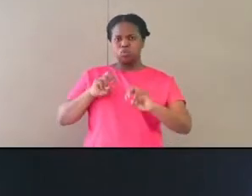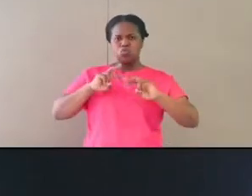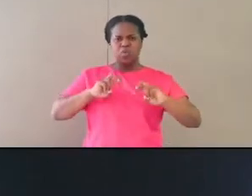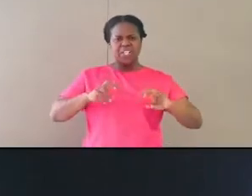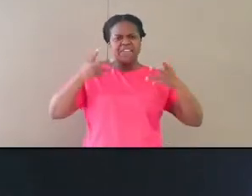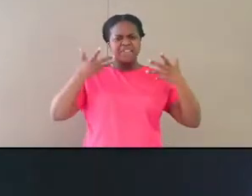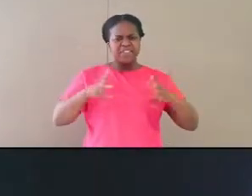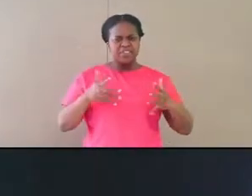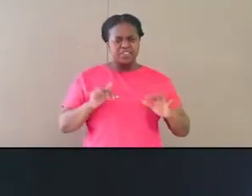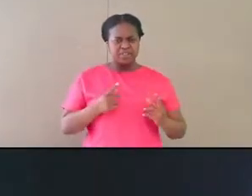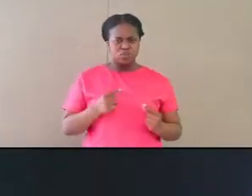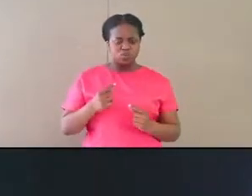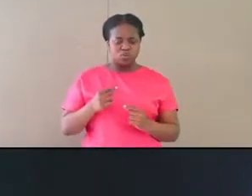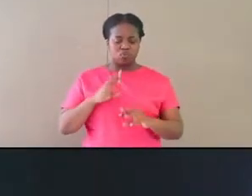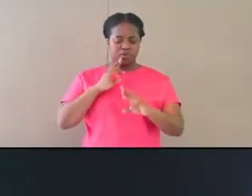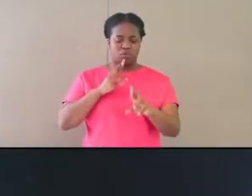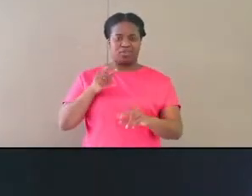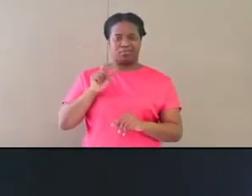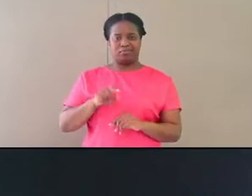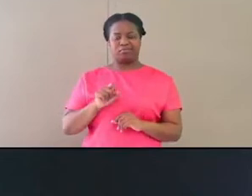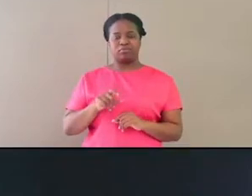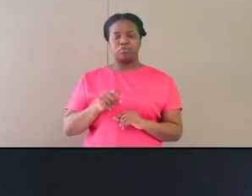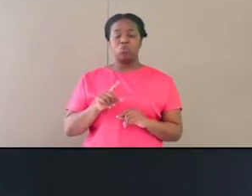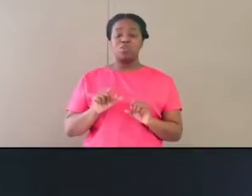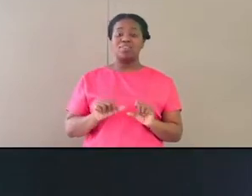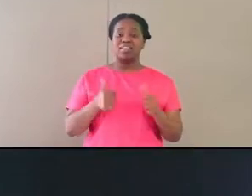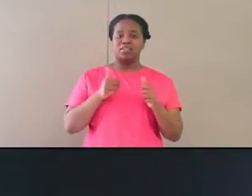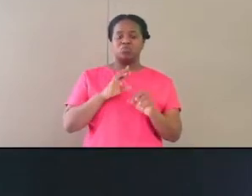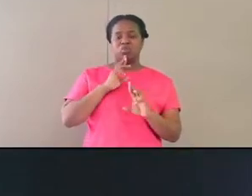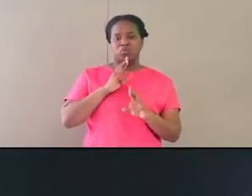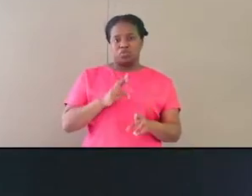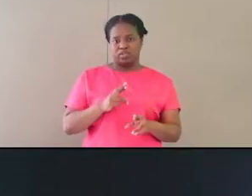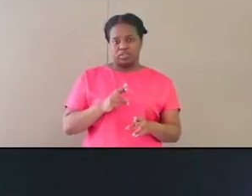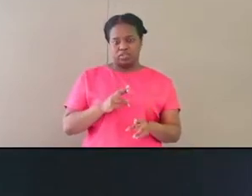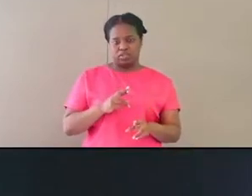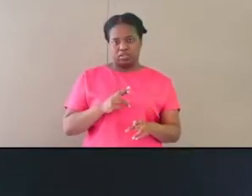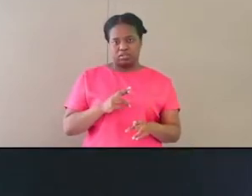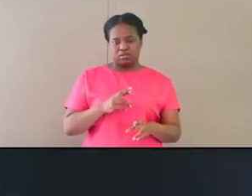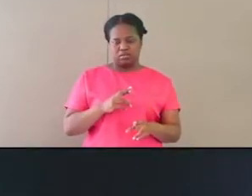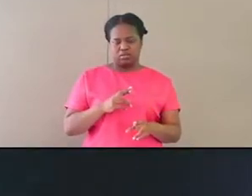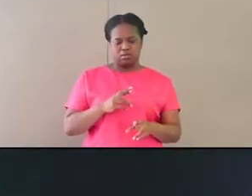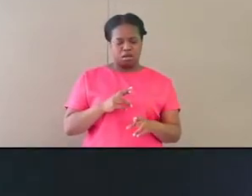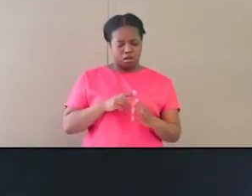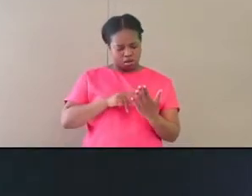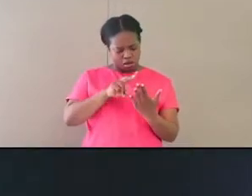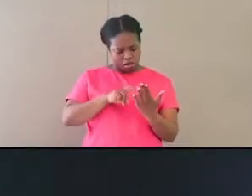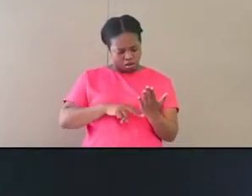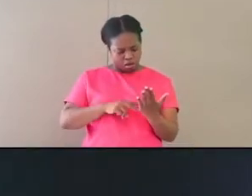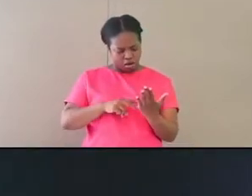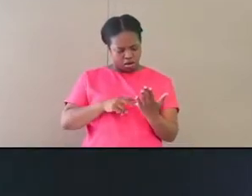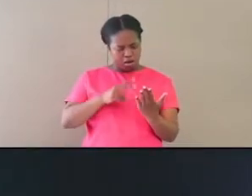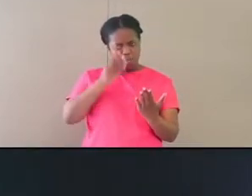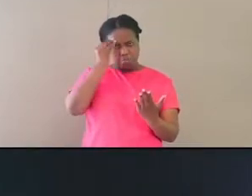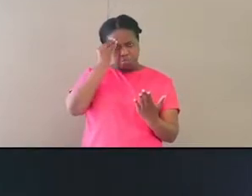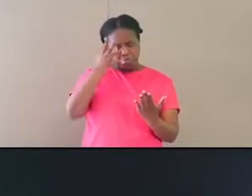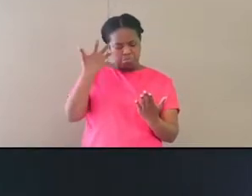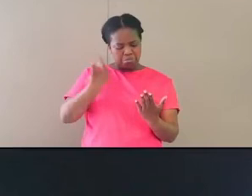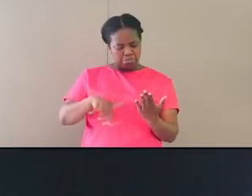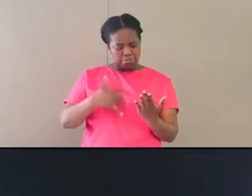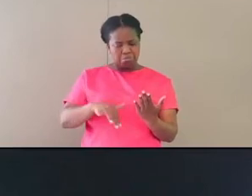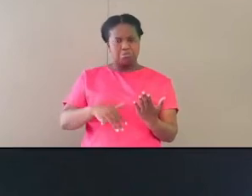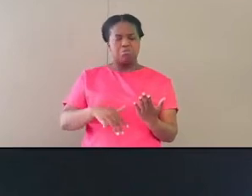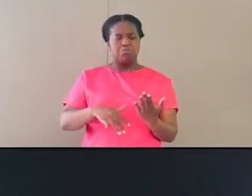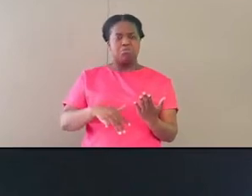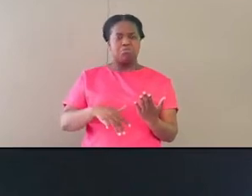have done which is an excellent report it is so informative it has the